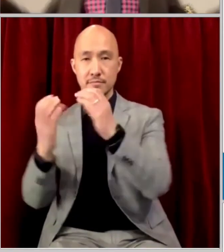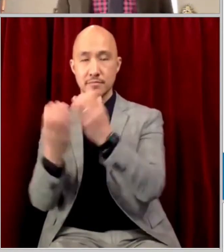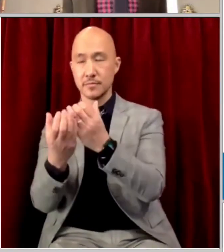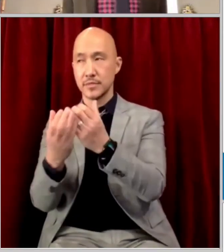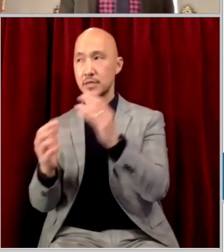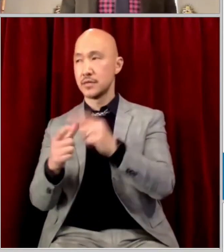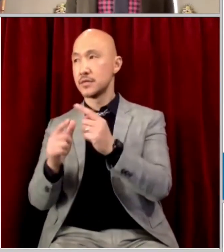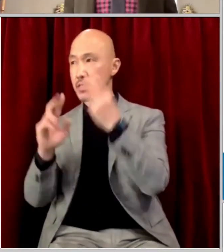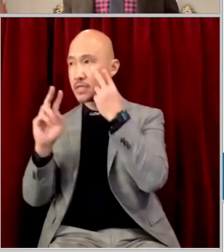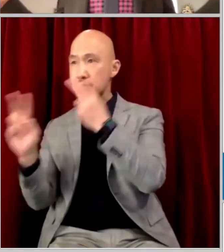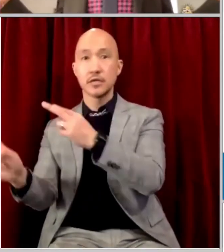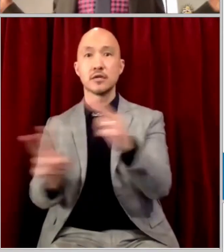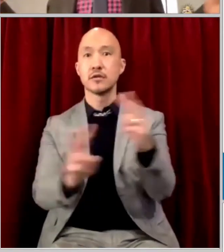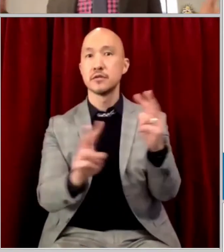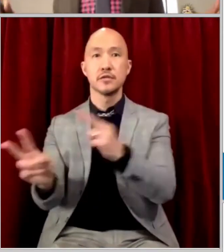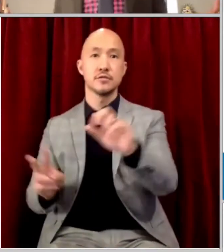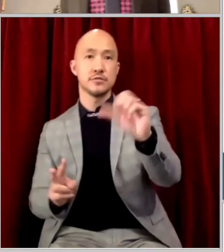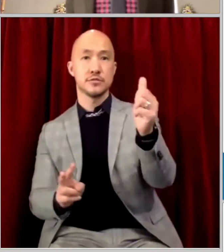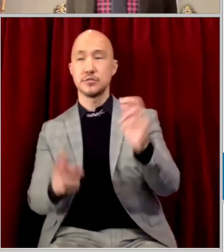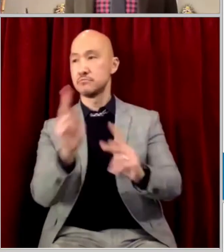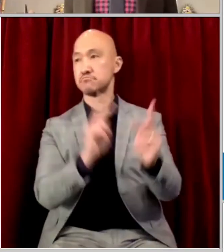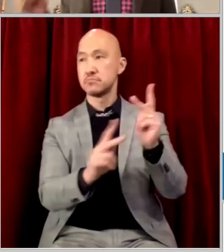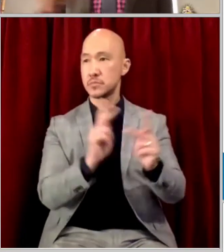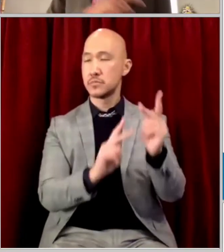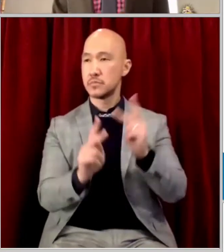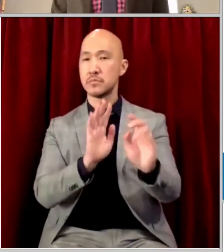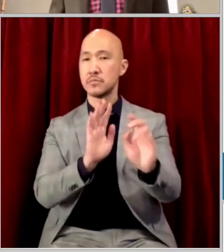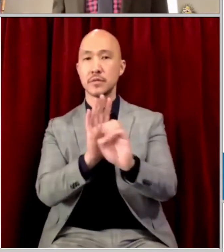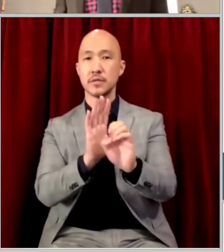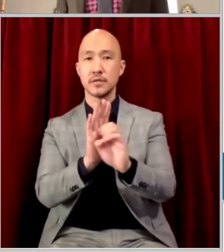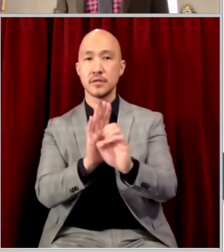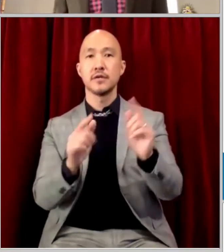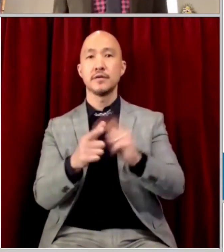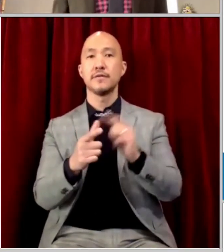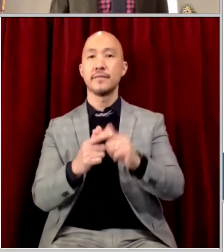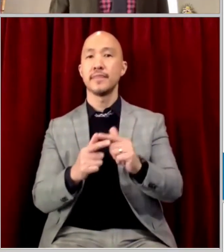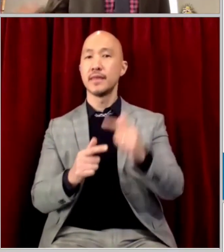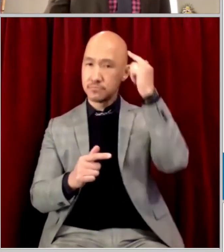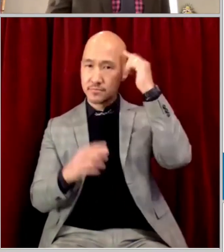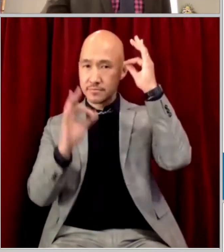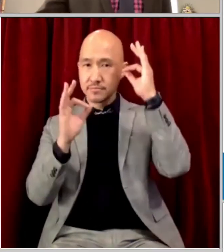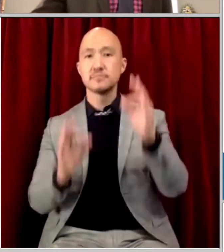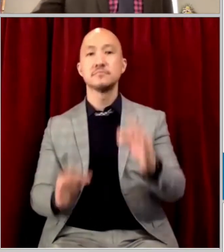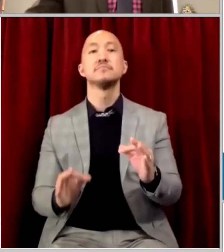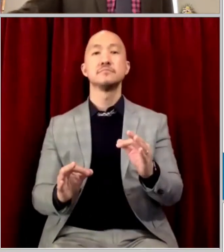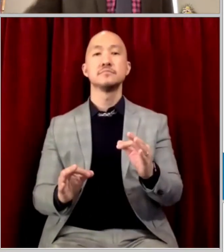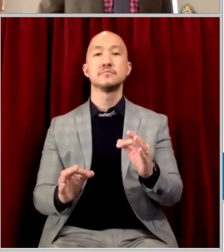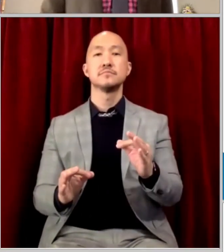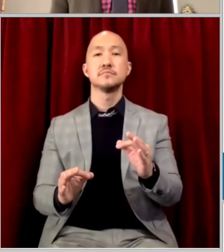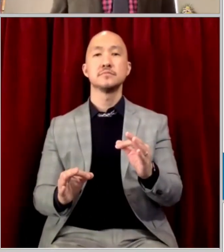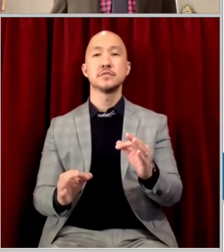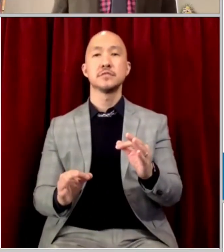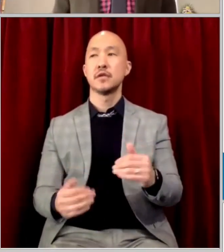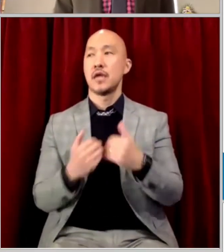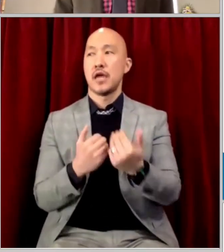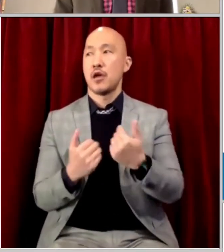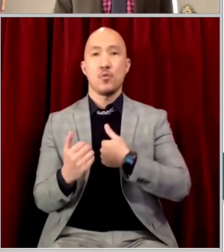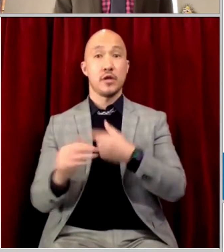or 15 other people. And upon seeing that light, guess what he said? He said, what do I need to be a part of